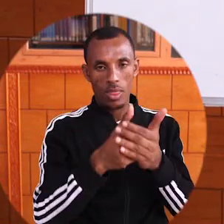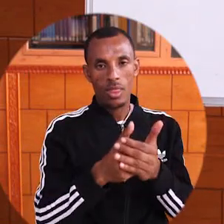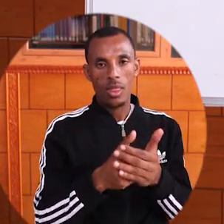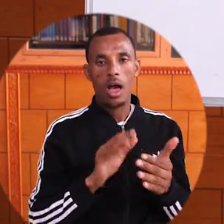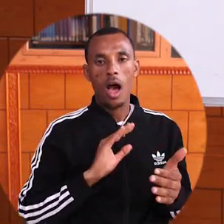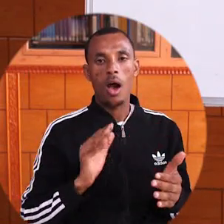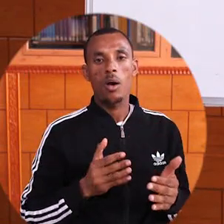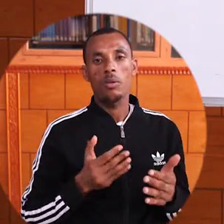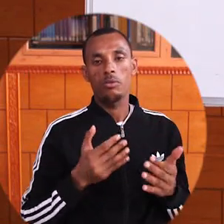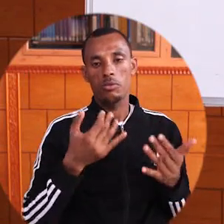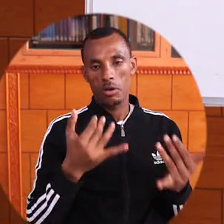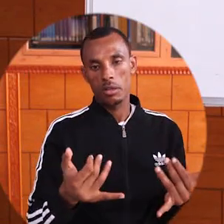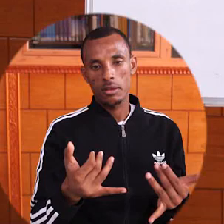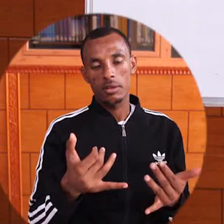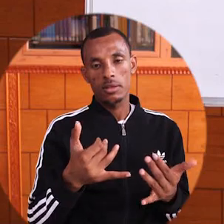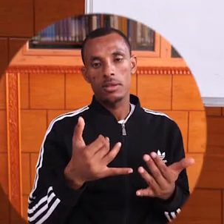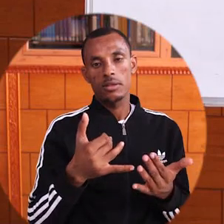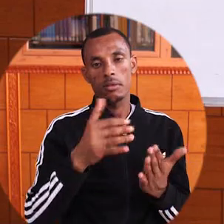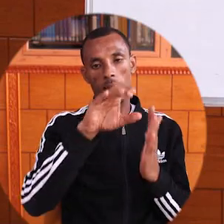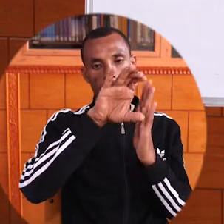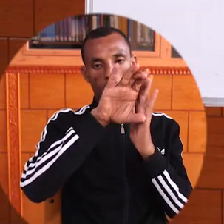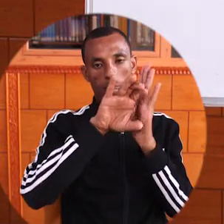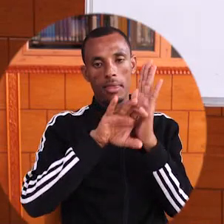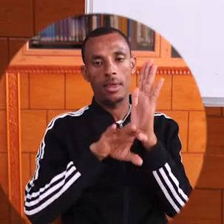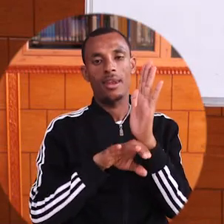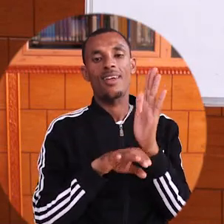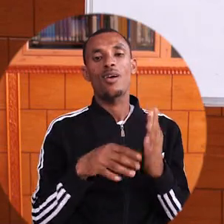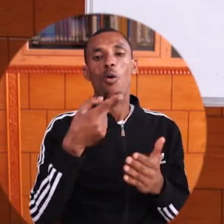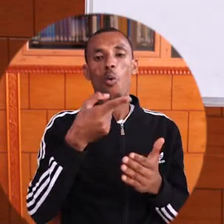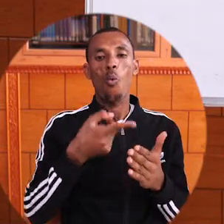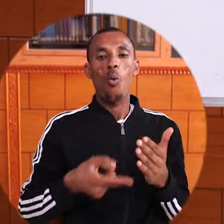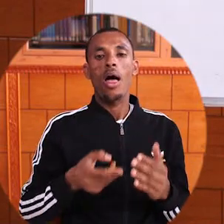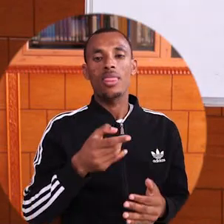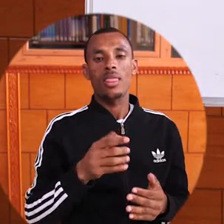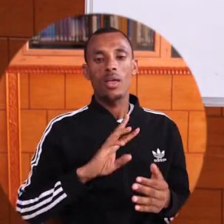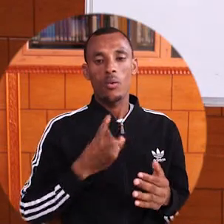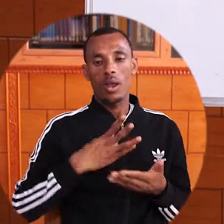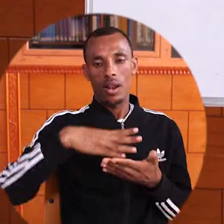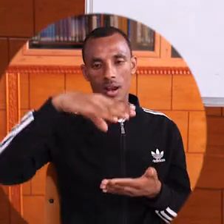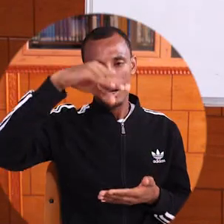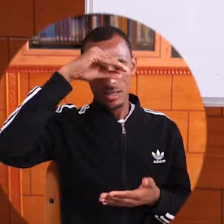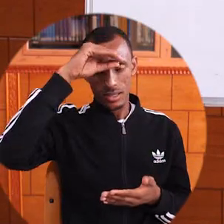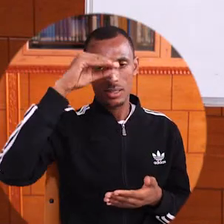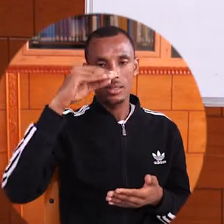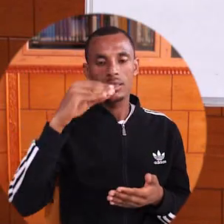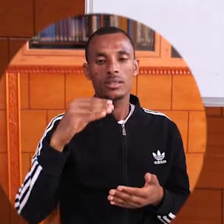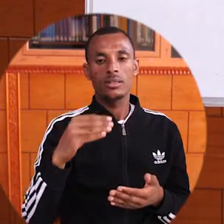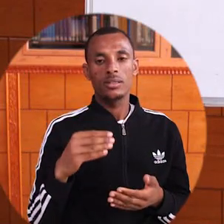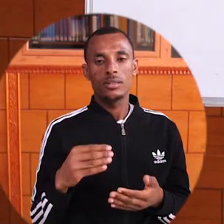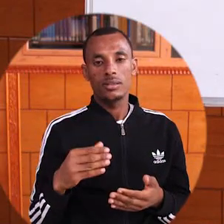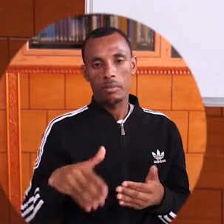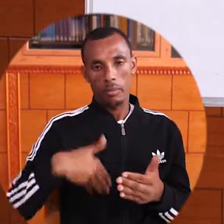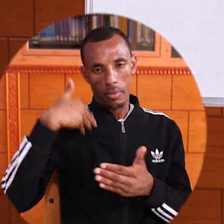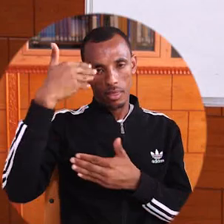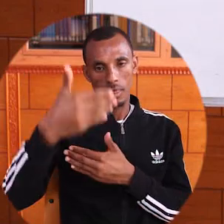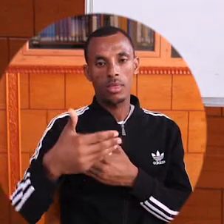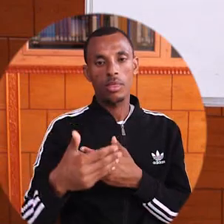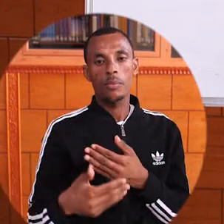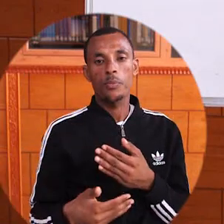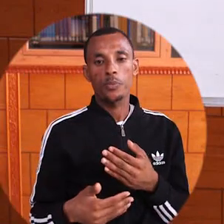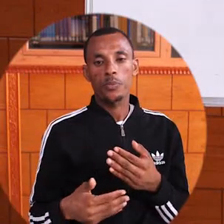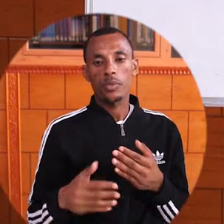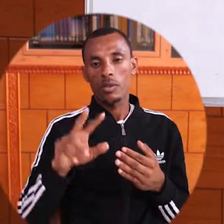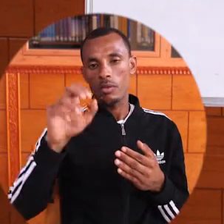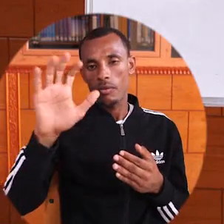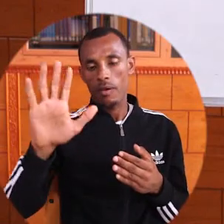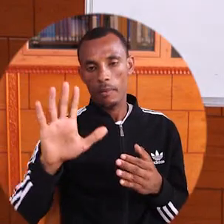our today's lesson. So what we have learned the previously 25